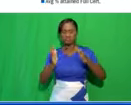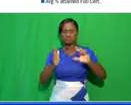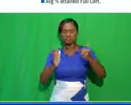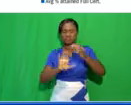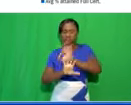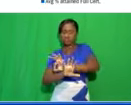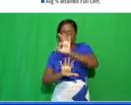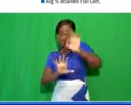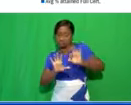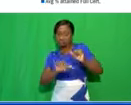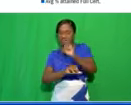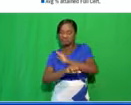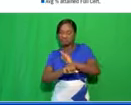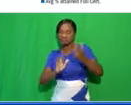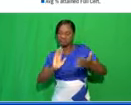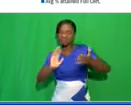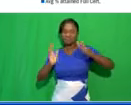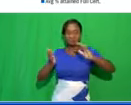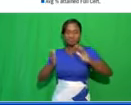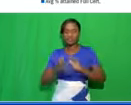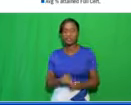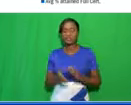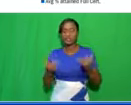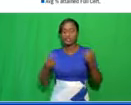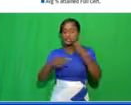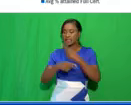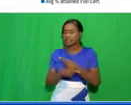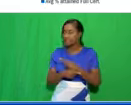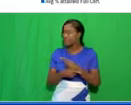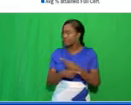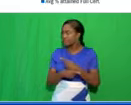Caribbean islands. Today, when I was on Freedom,